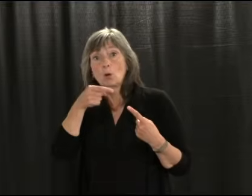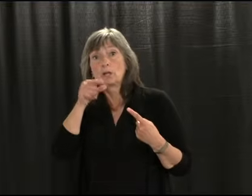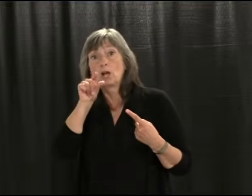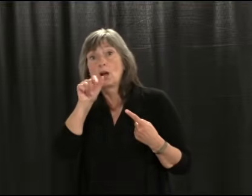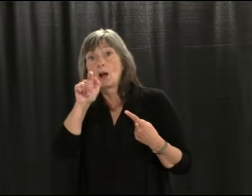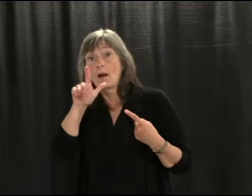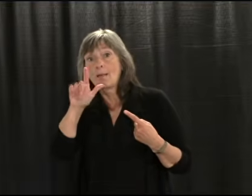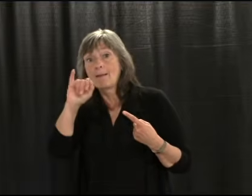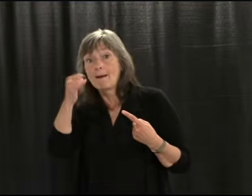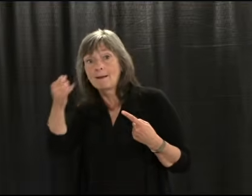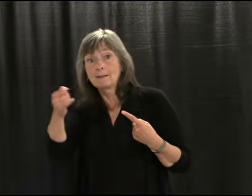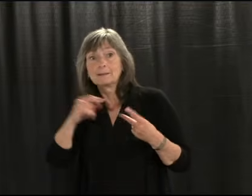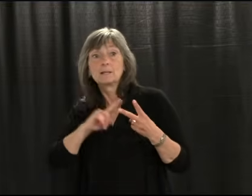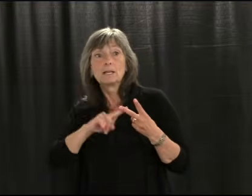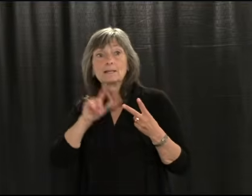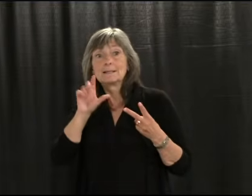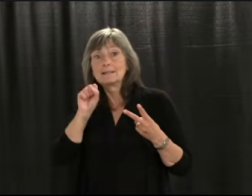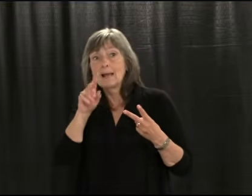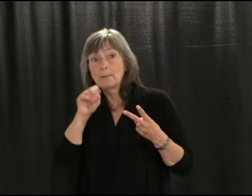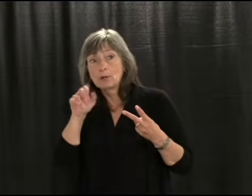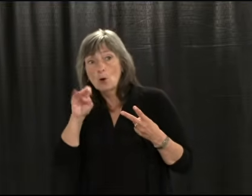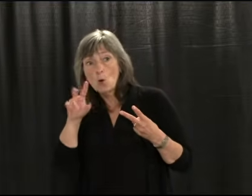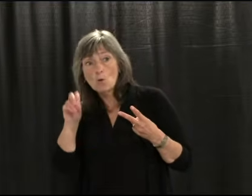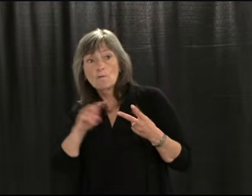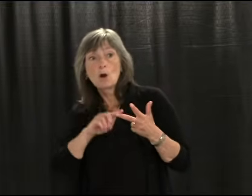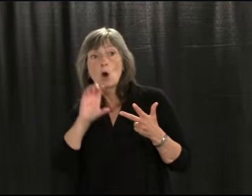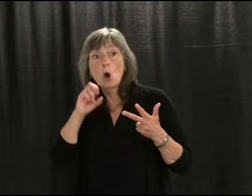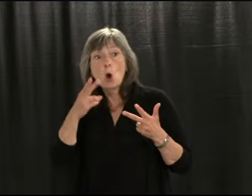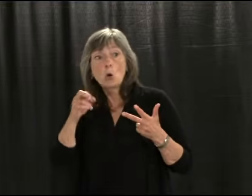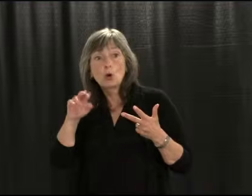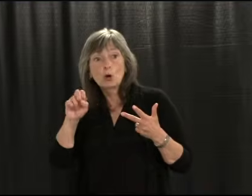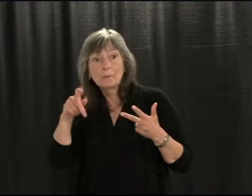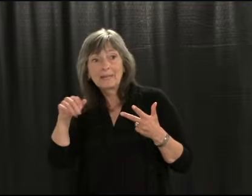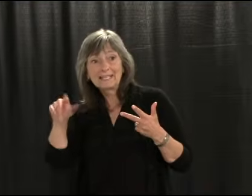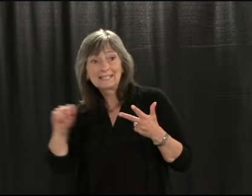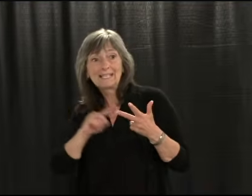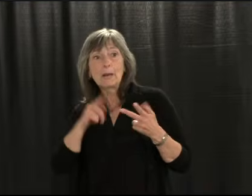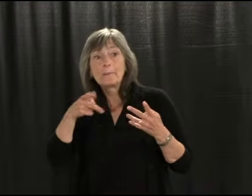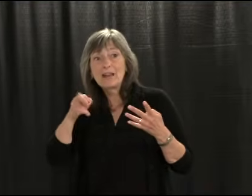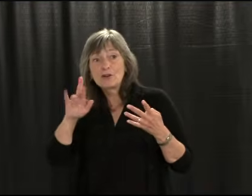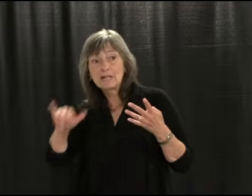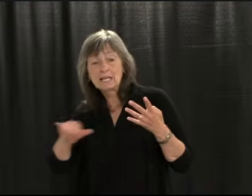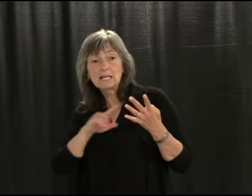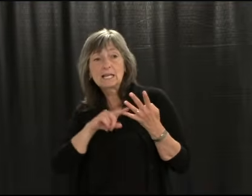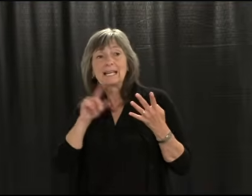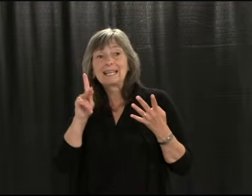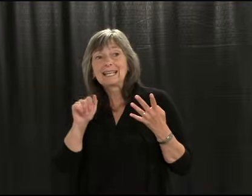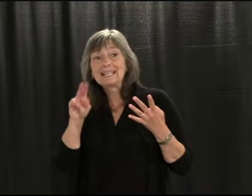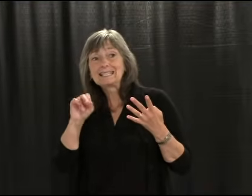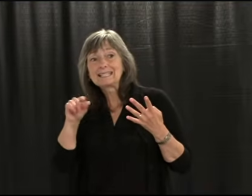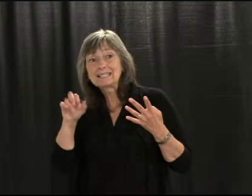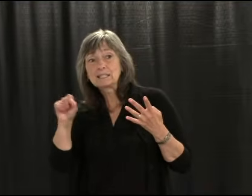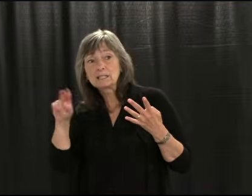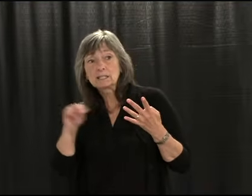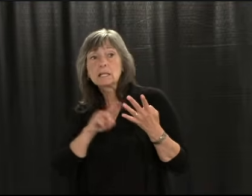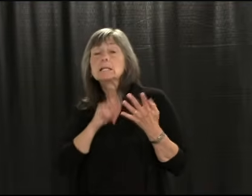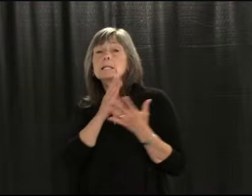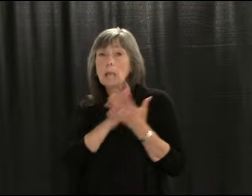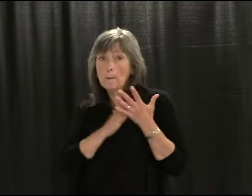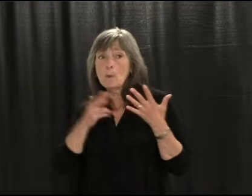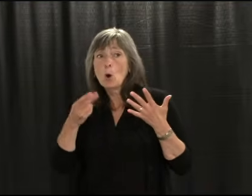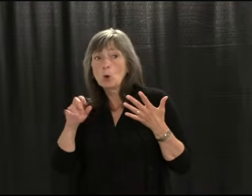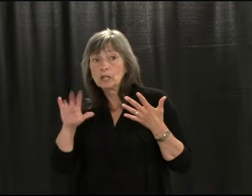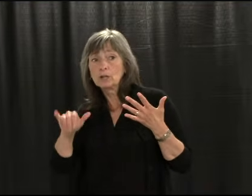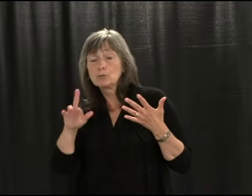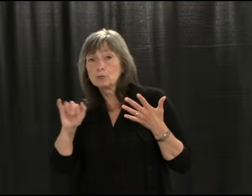Northern Bay, town of Salmon Cove, Okapit Cove, Perry's Cove, Kingston, the sections of Holyrood